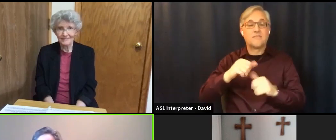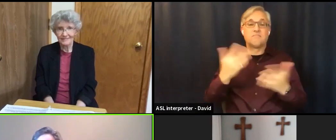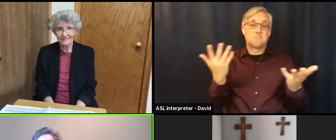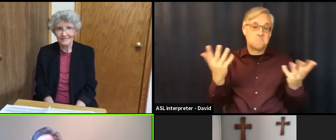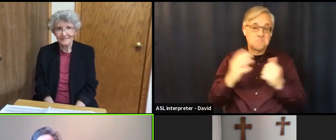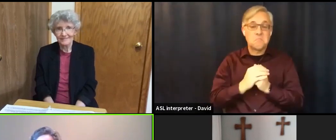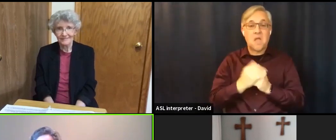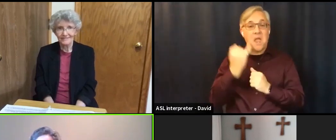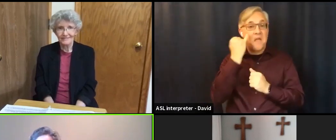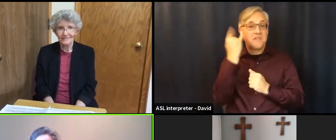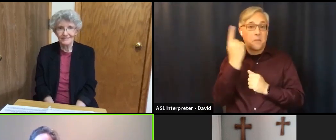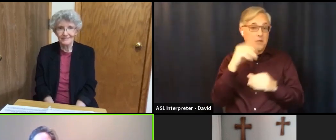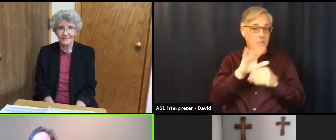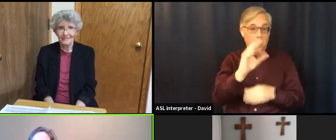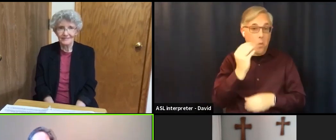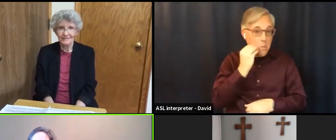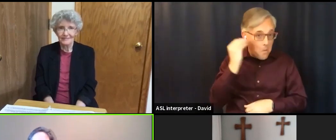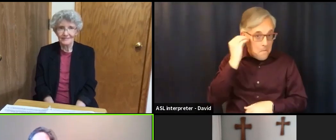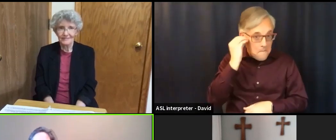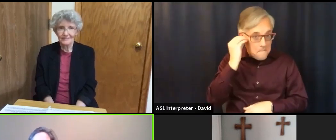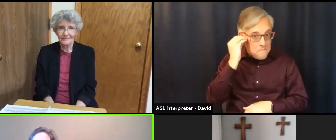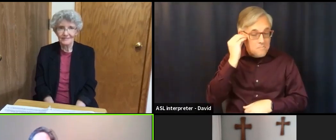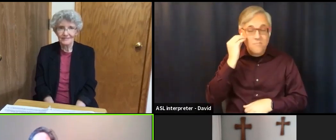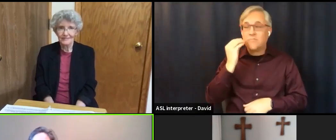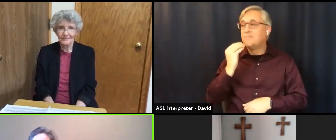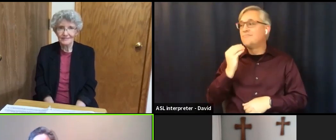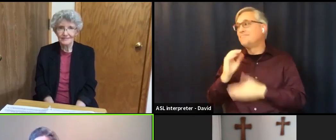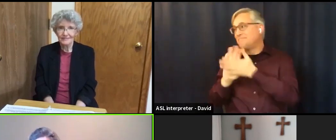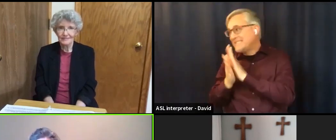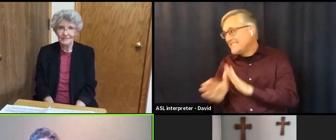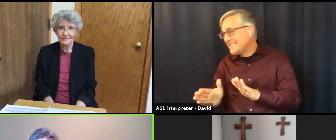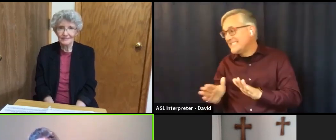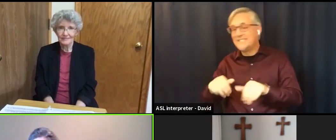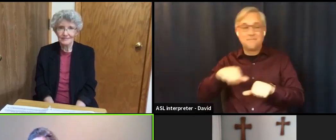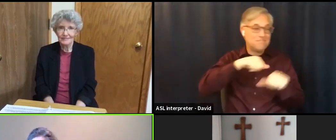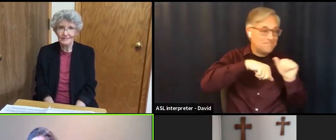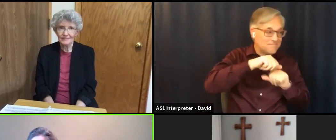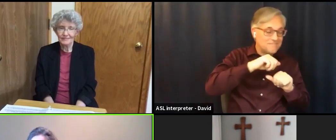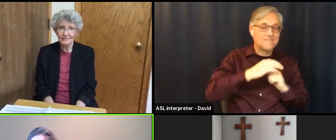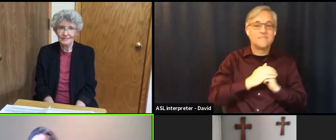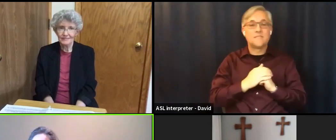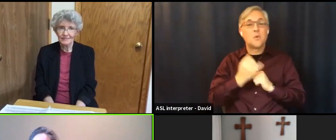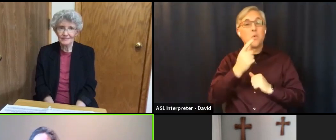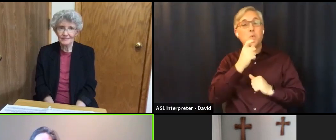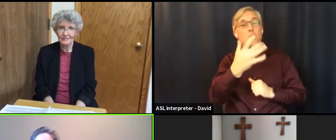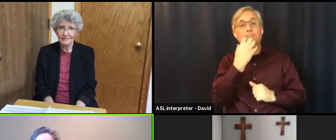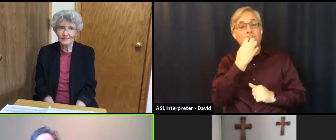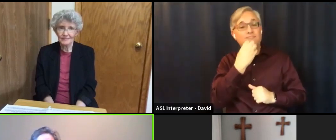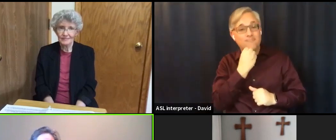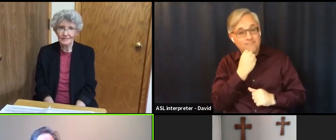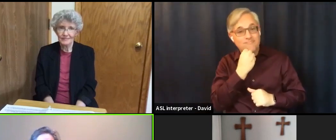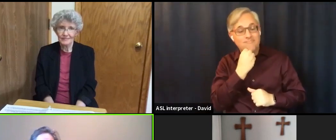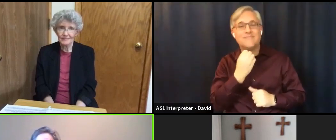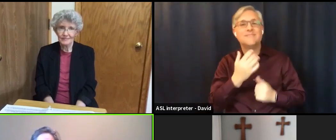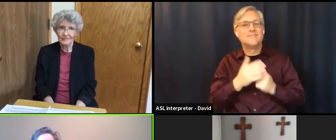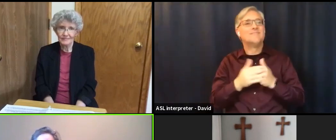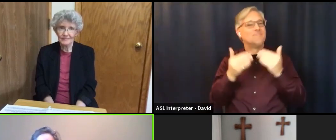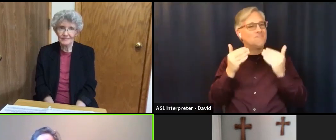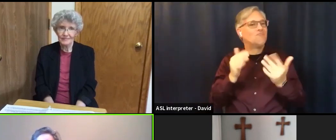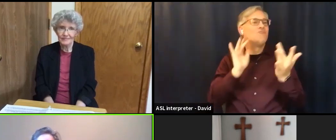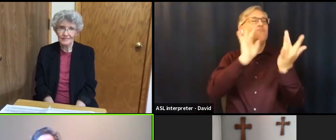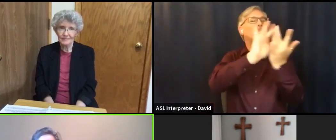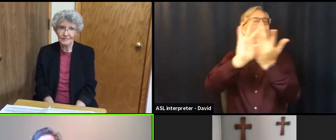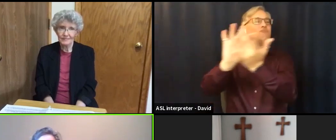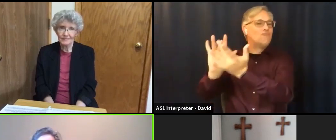near you in your homes and with those who are near to your hearts. And for with those who you